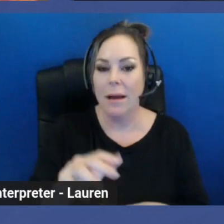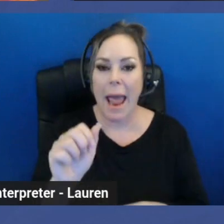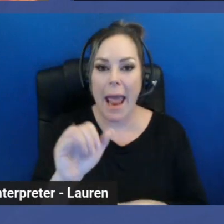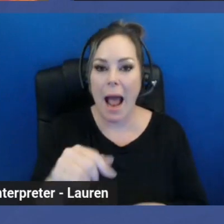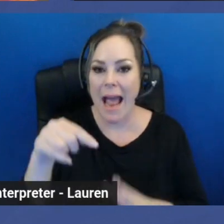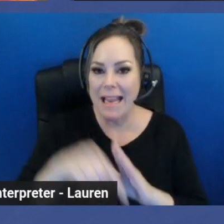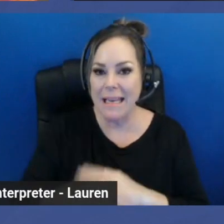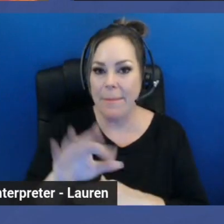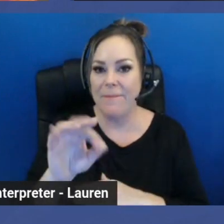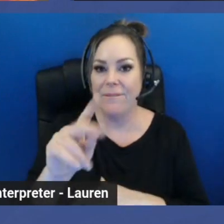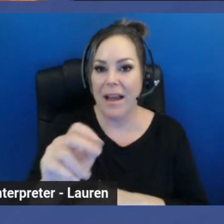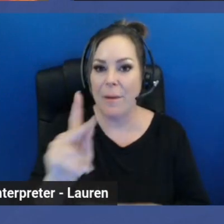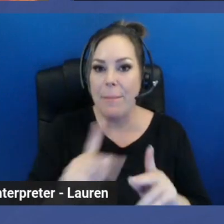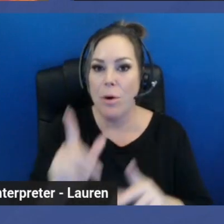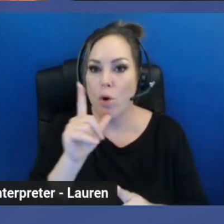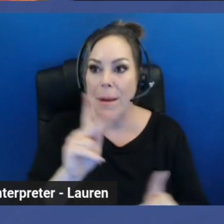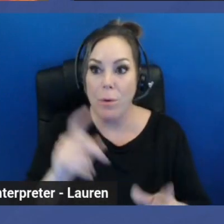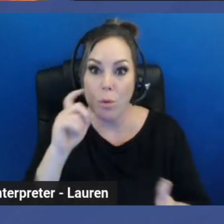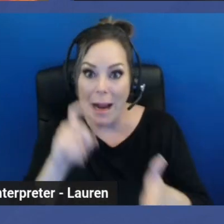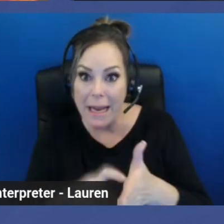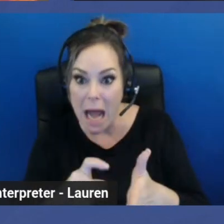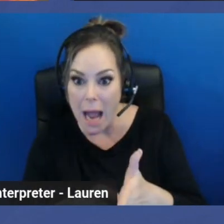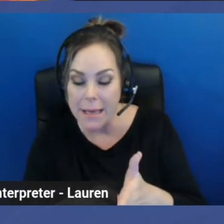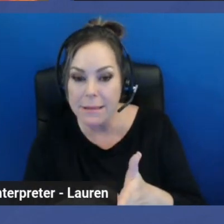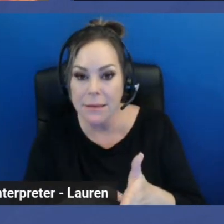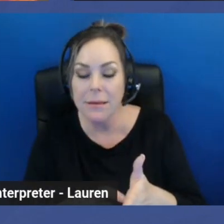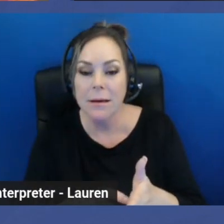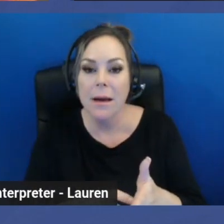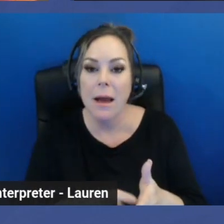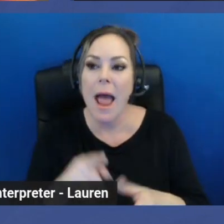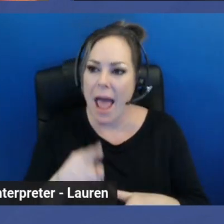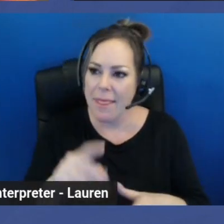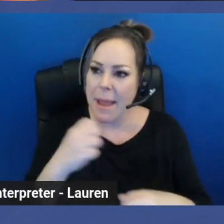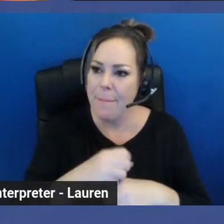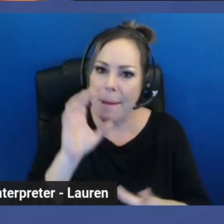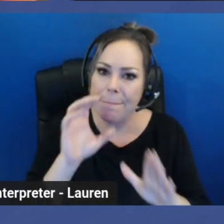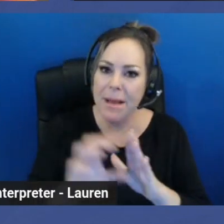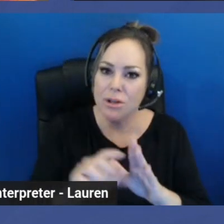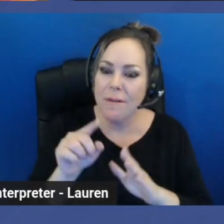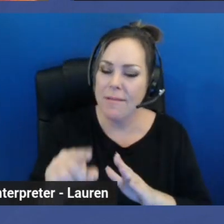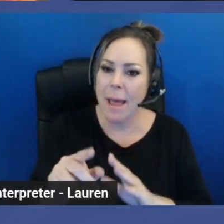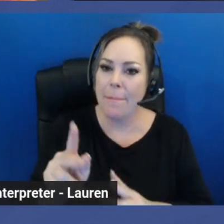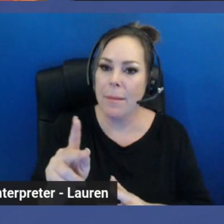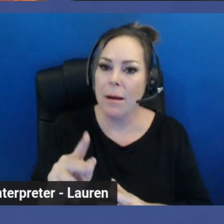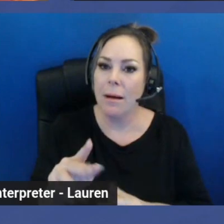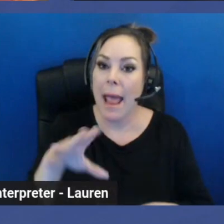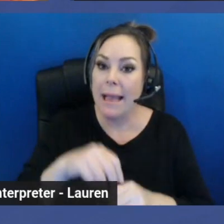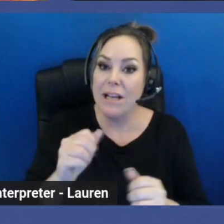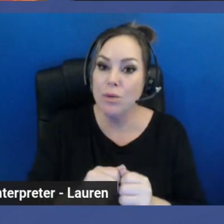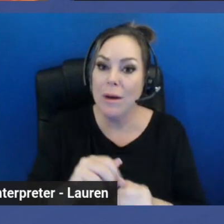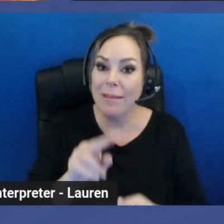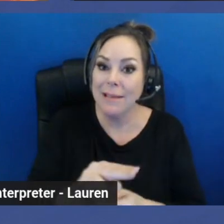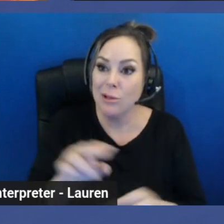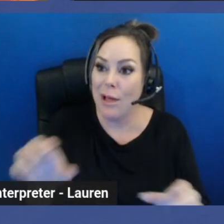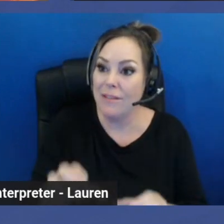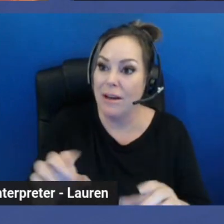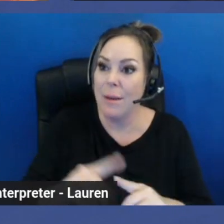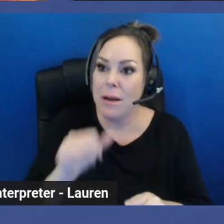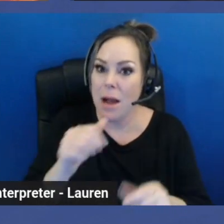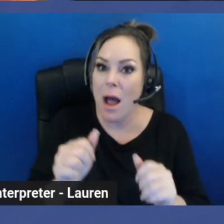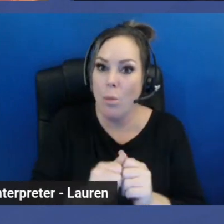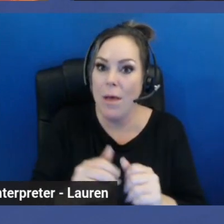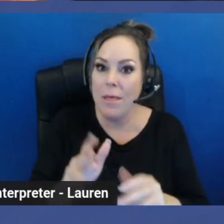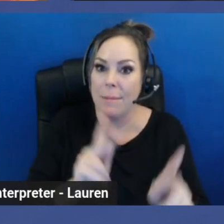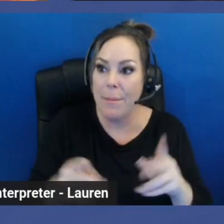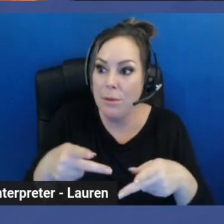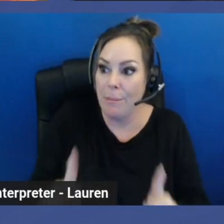recognizable individuals engaging in sexual activity without their permission. I think that those are certainly tolerable and consistent with